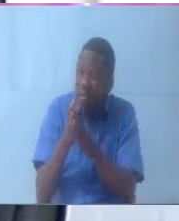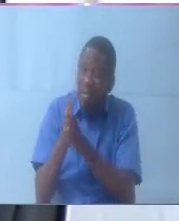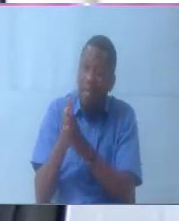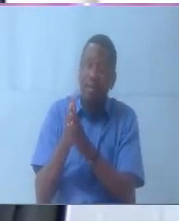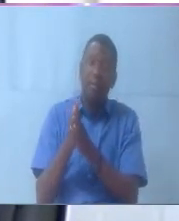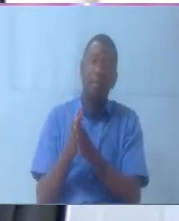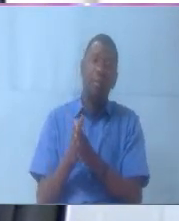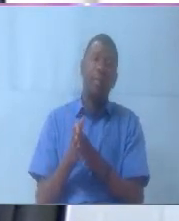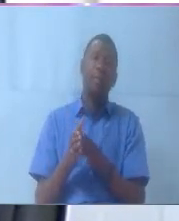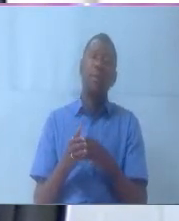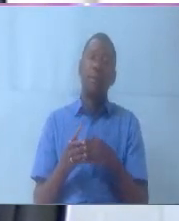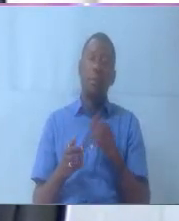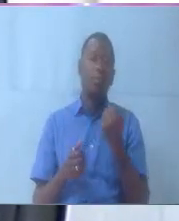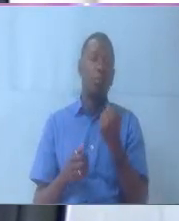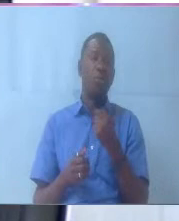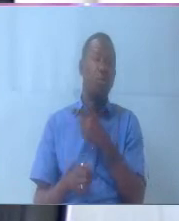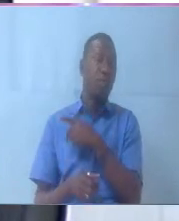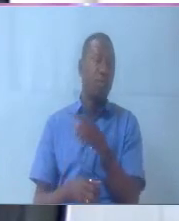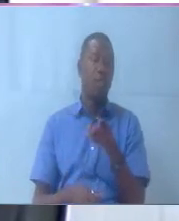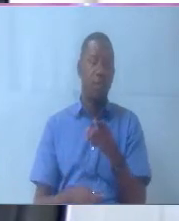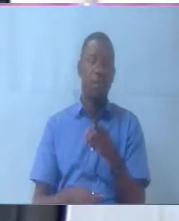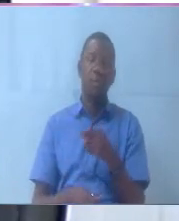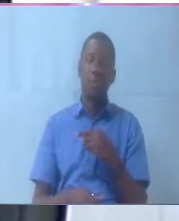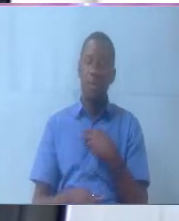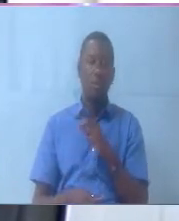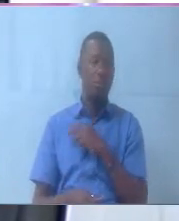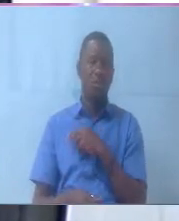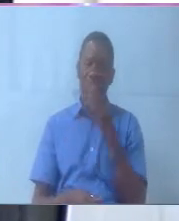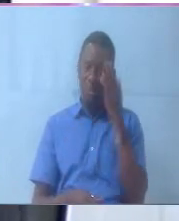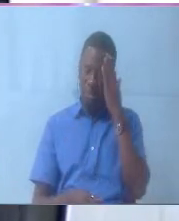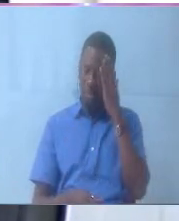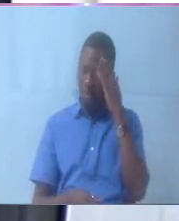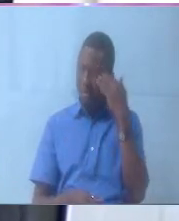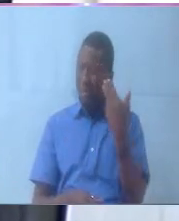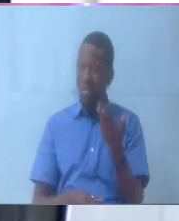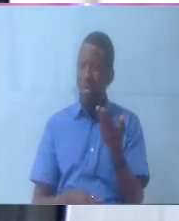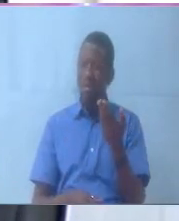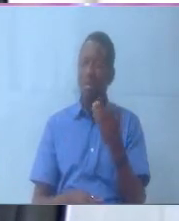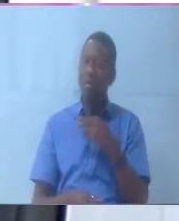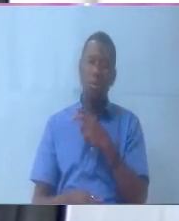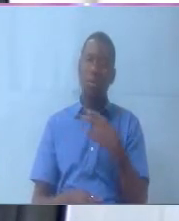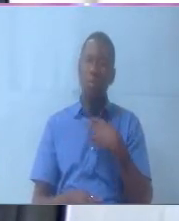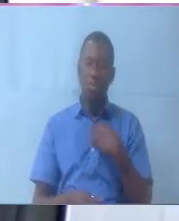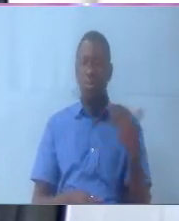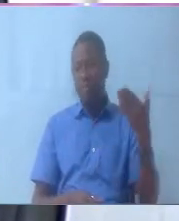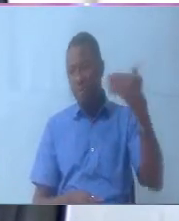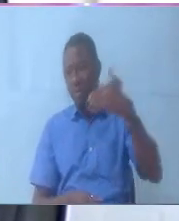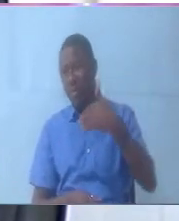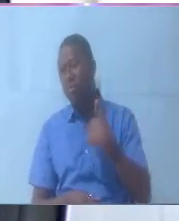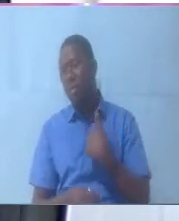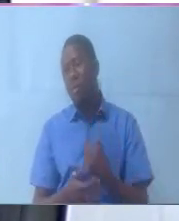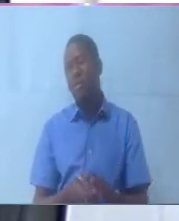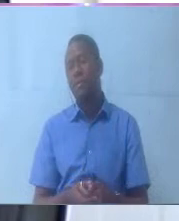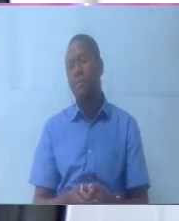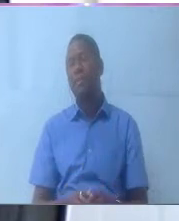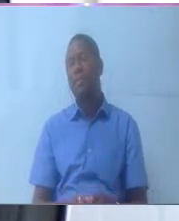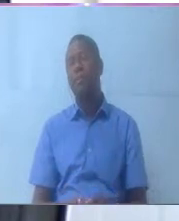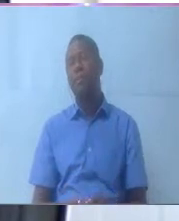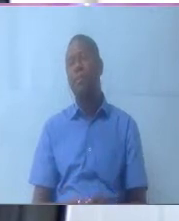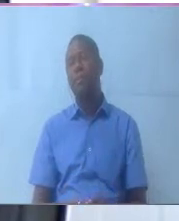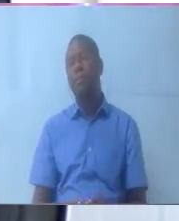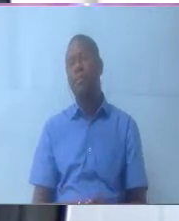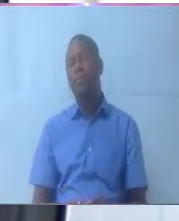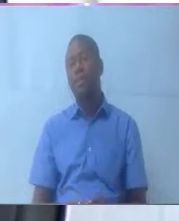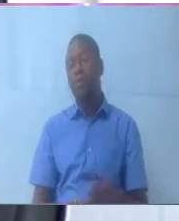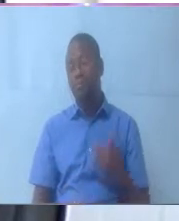ko nyinna. And it's because of that they didn't bother to come and see me. Wo dalilo le ya sabu itelu fanalu manguli pour kananteje. Then I was